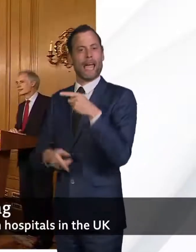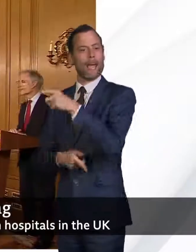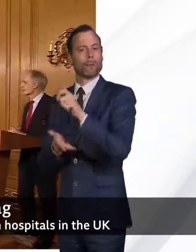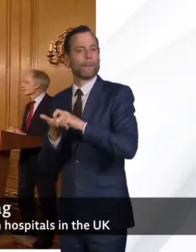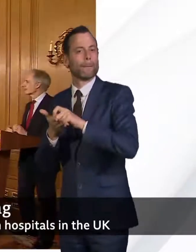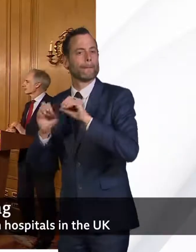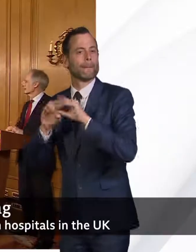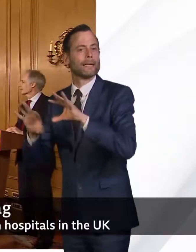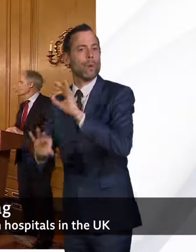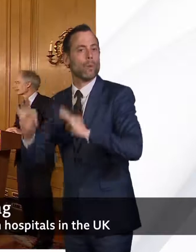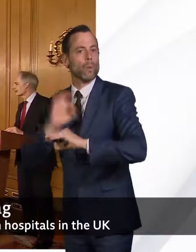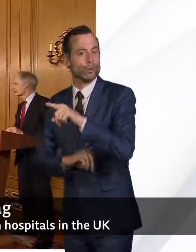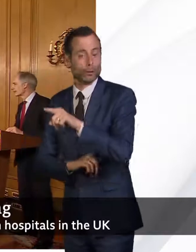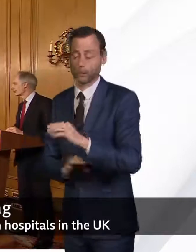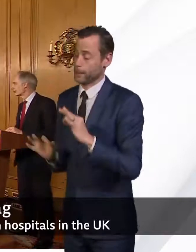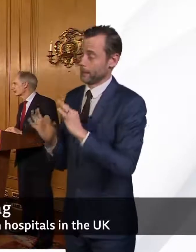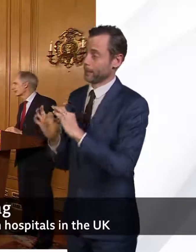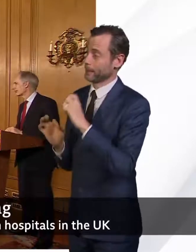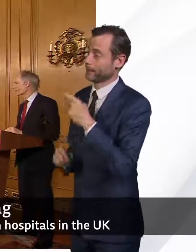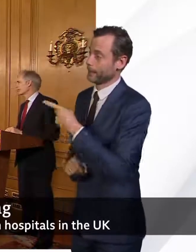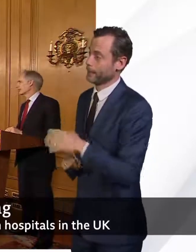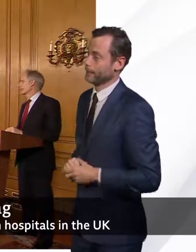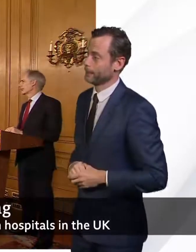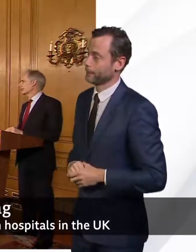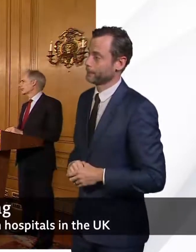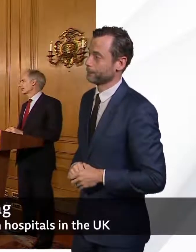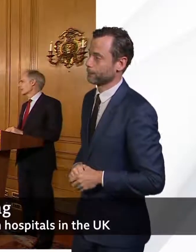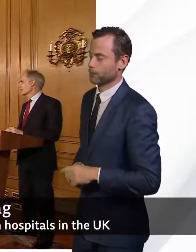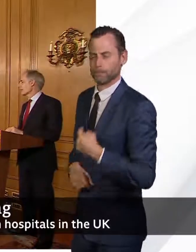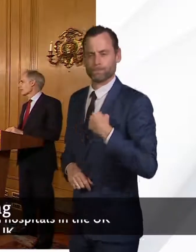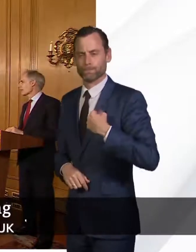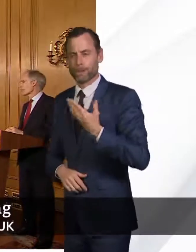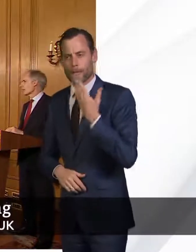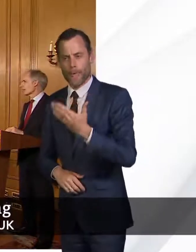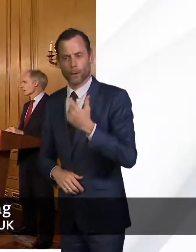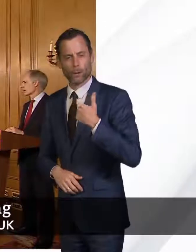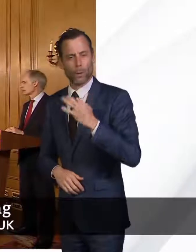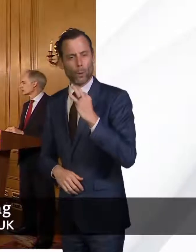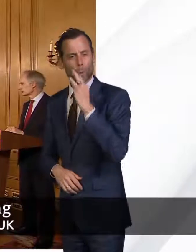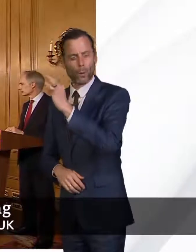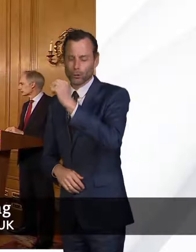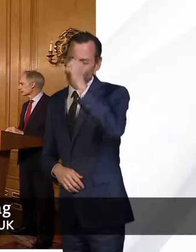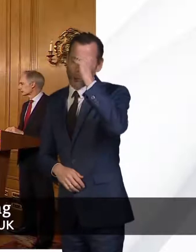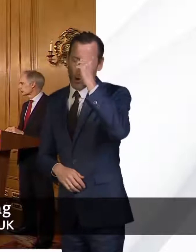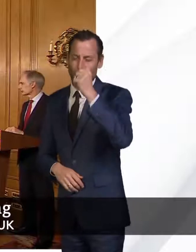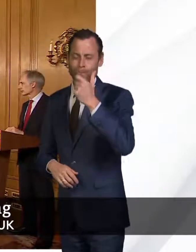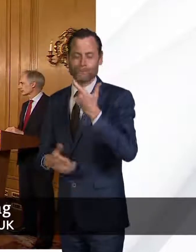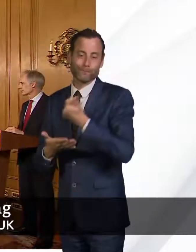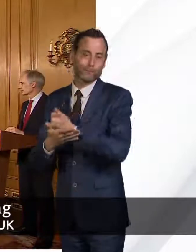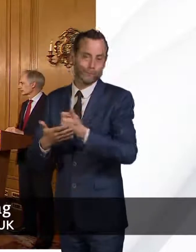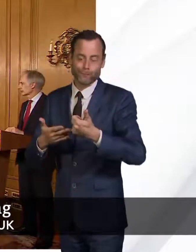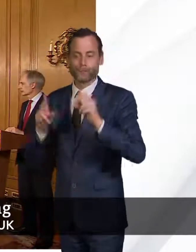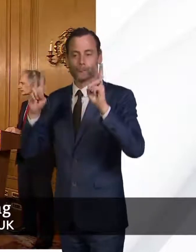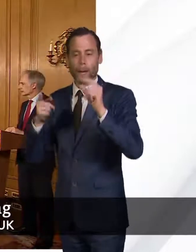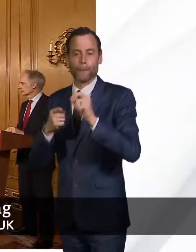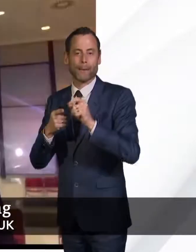BBC. Thank you very much. I wanted to raise the subject of PPE. I know it's been discussed several times at this occasion